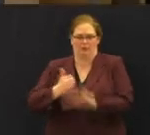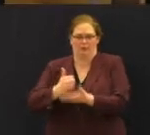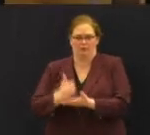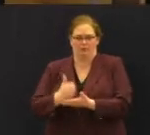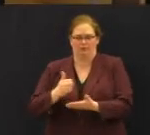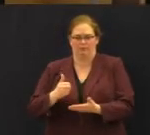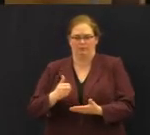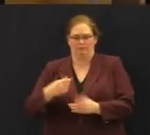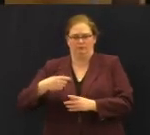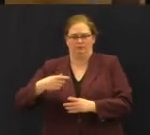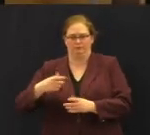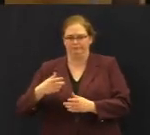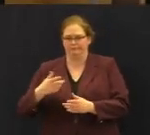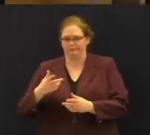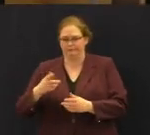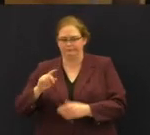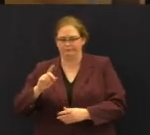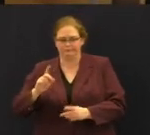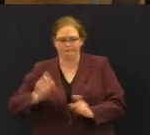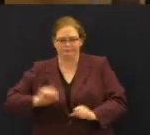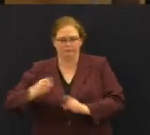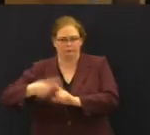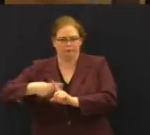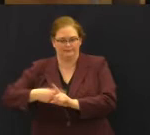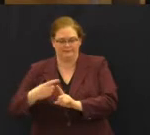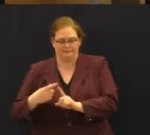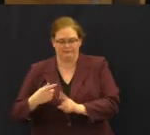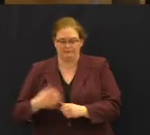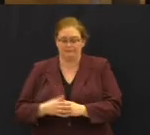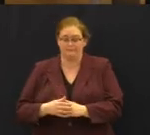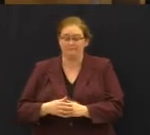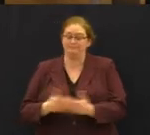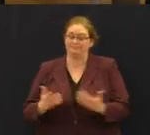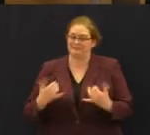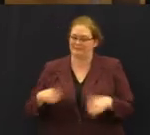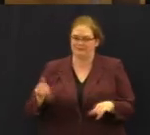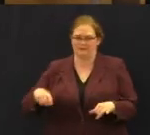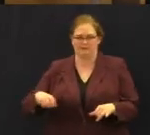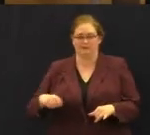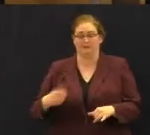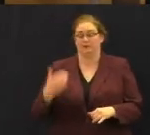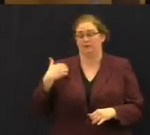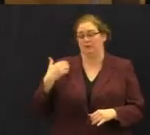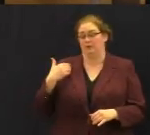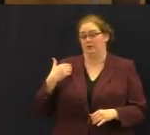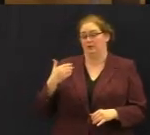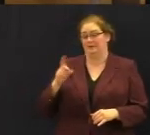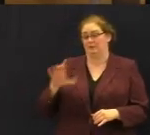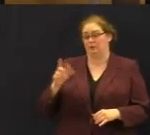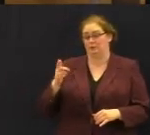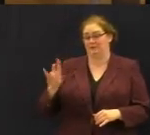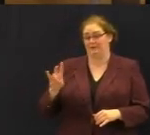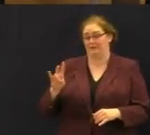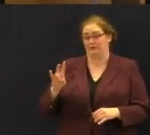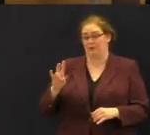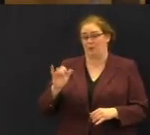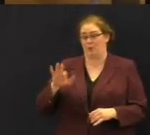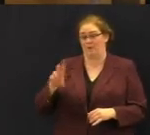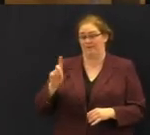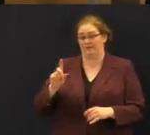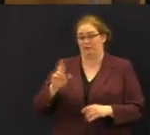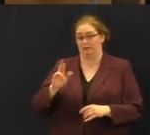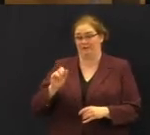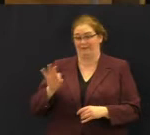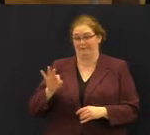landlords. But the need continues. With the passing of the December 27th COVID relief bill, there has been